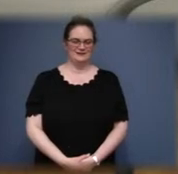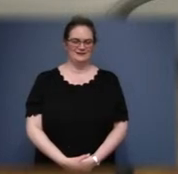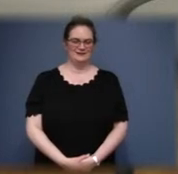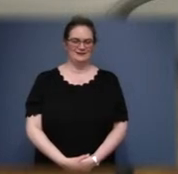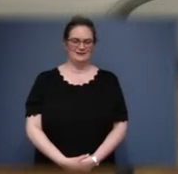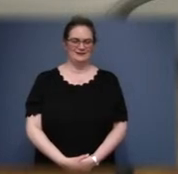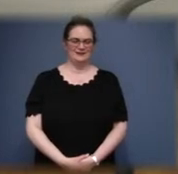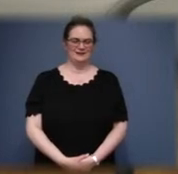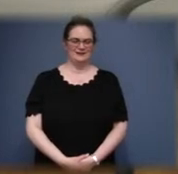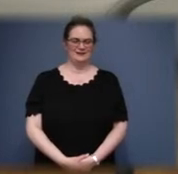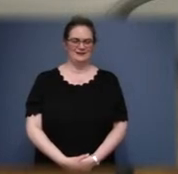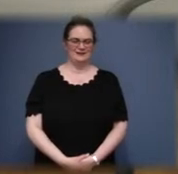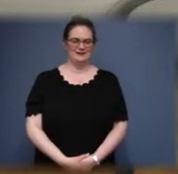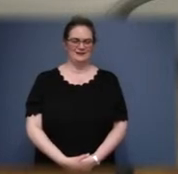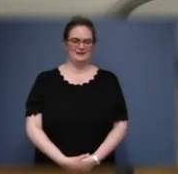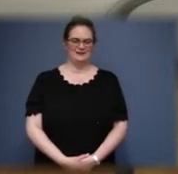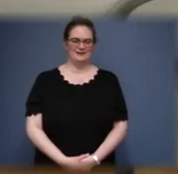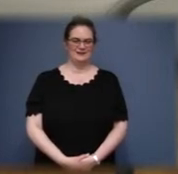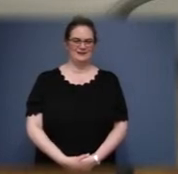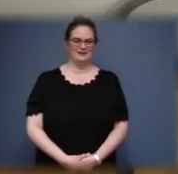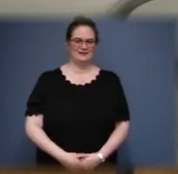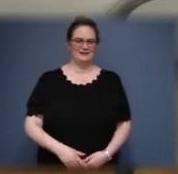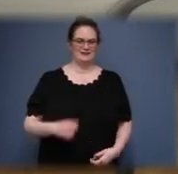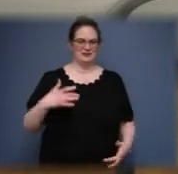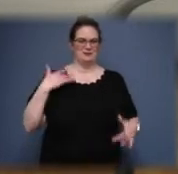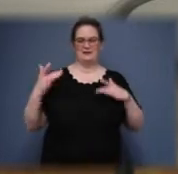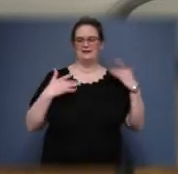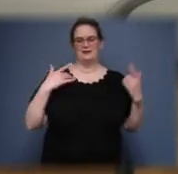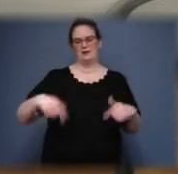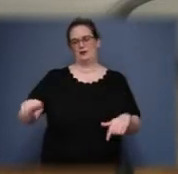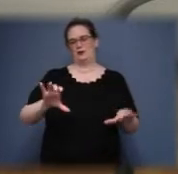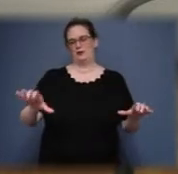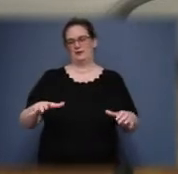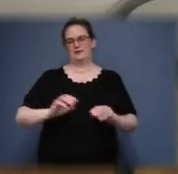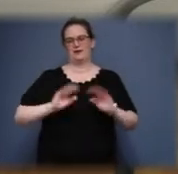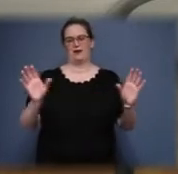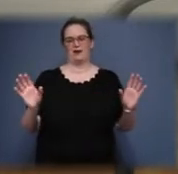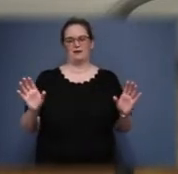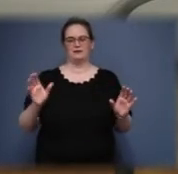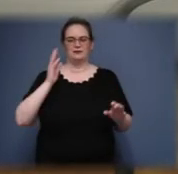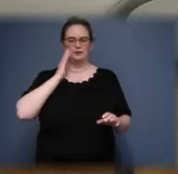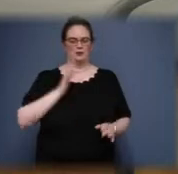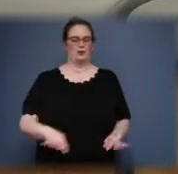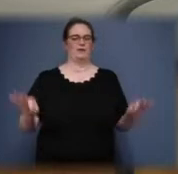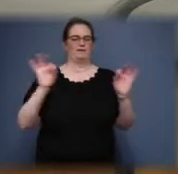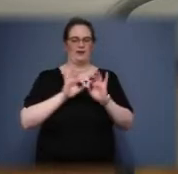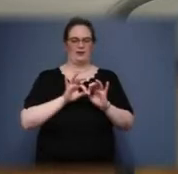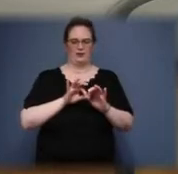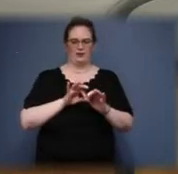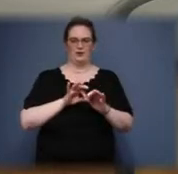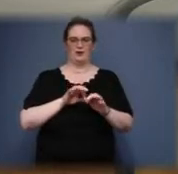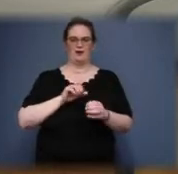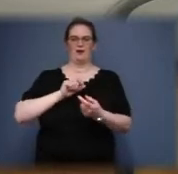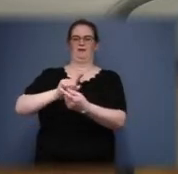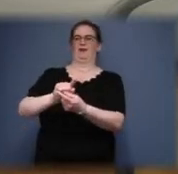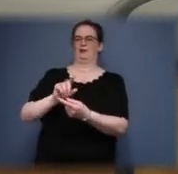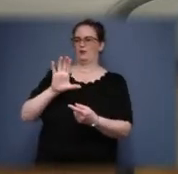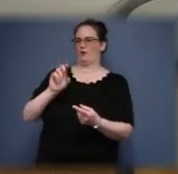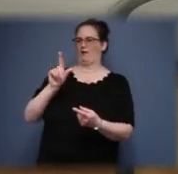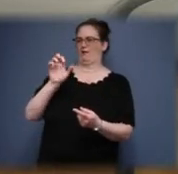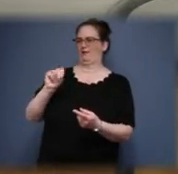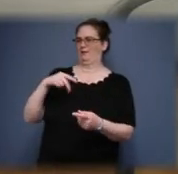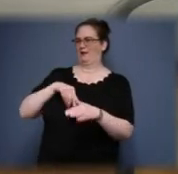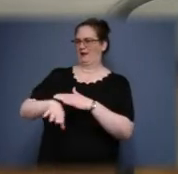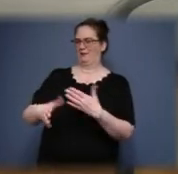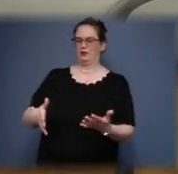Okay, so I'm so excited that you guys are doing this. Obviously, you know the value. I ran into Colleen and met Colleen on the way in.